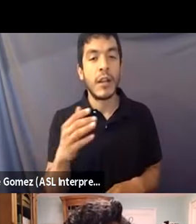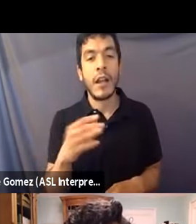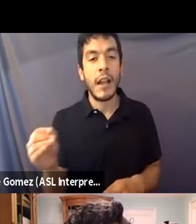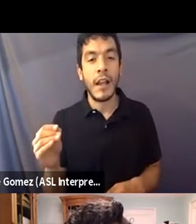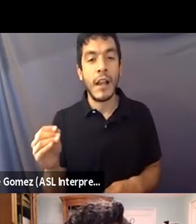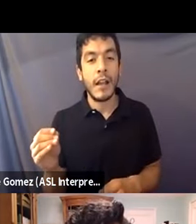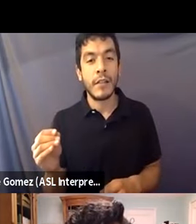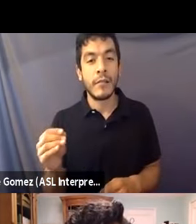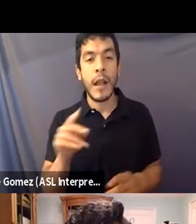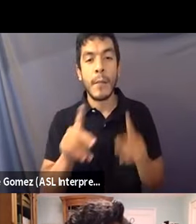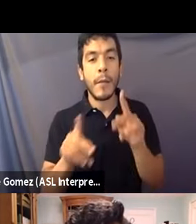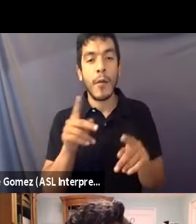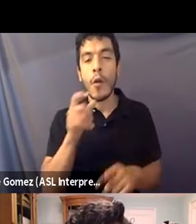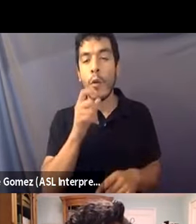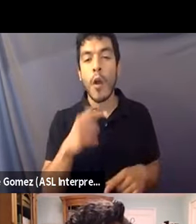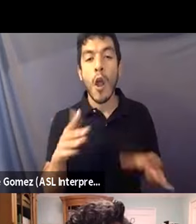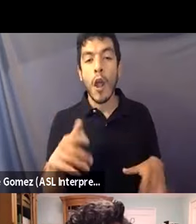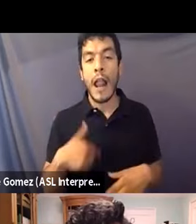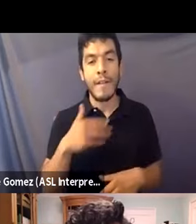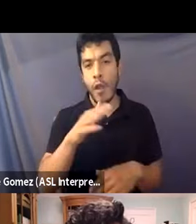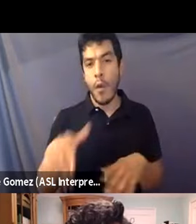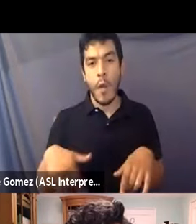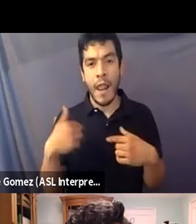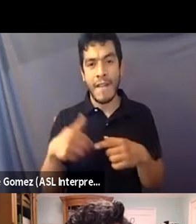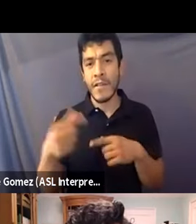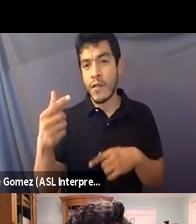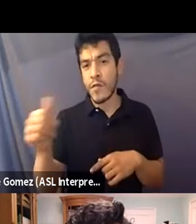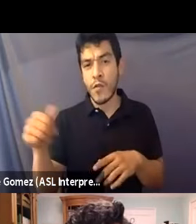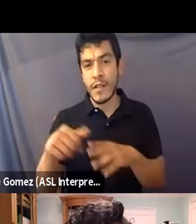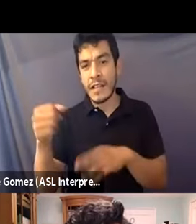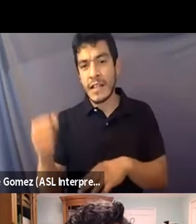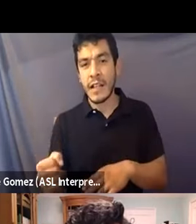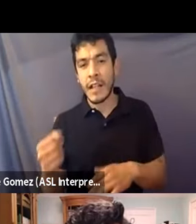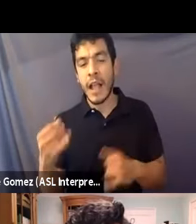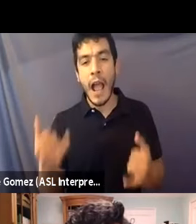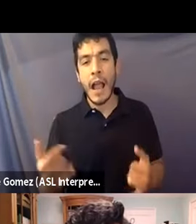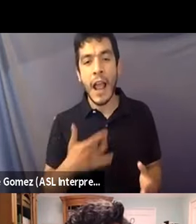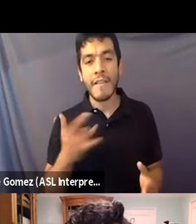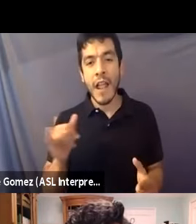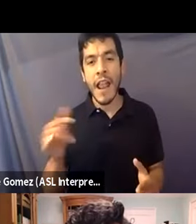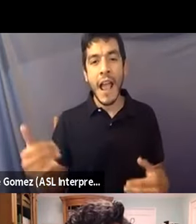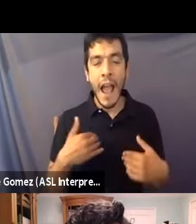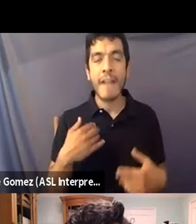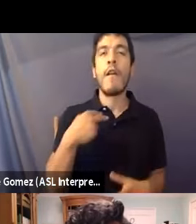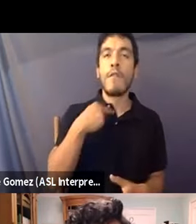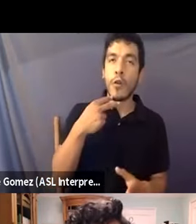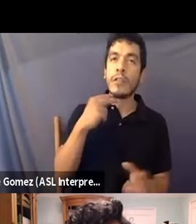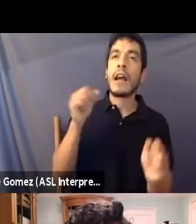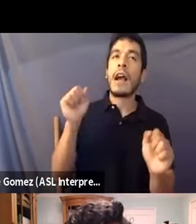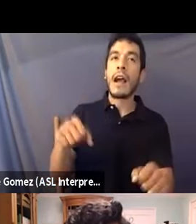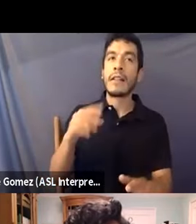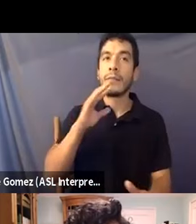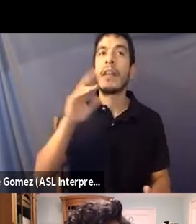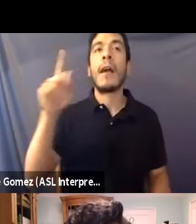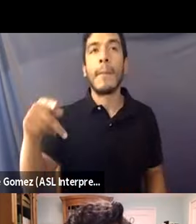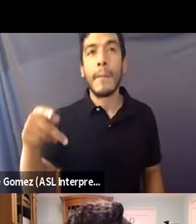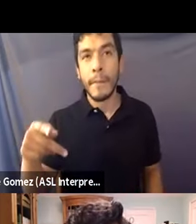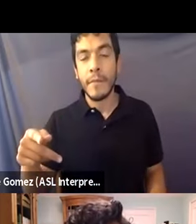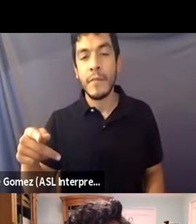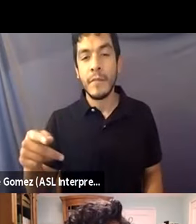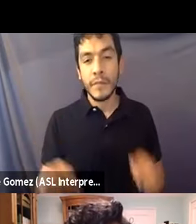have lived their whole lives in Georgia and the South and now feel like they have that voice. Um, and they have that, um,